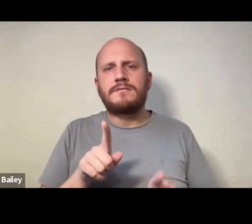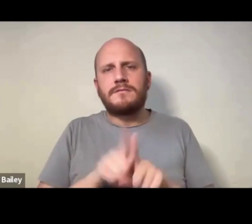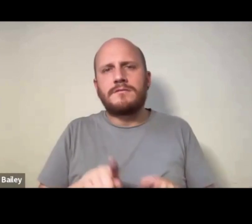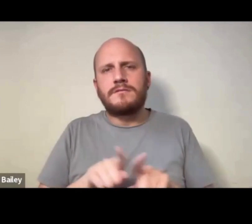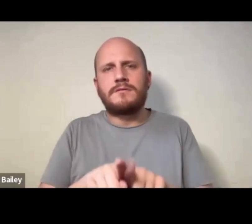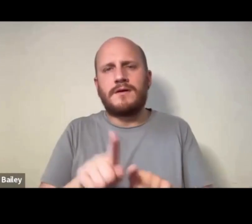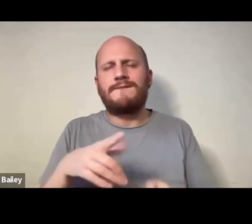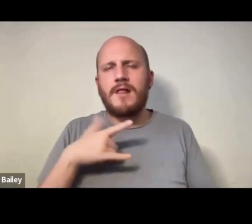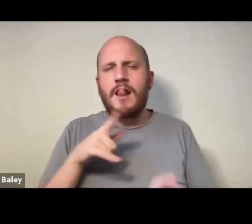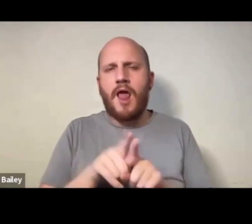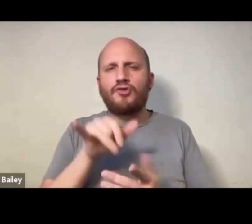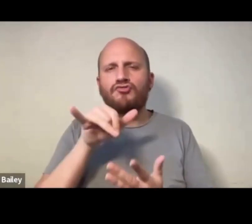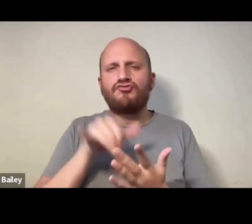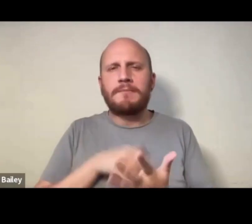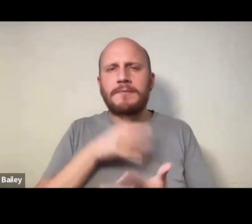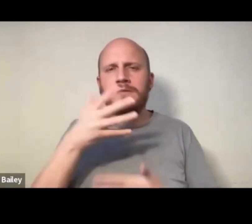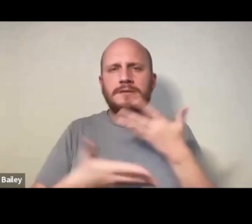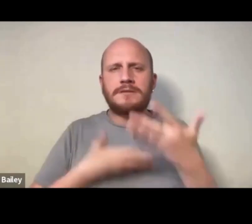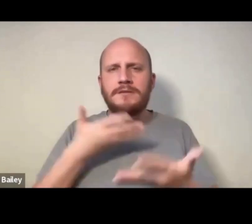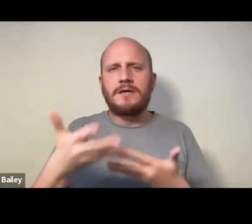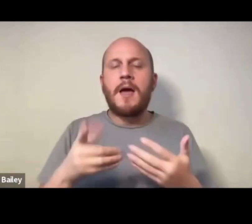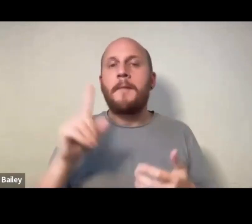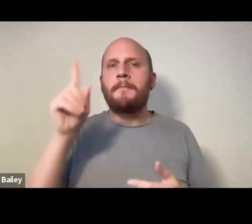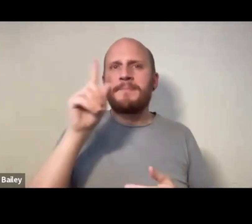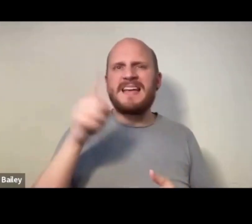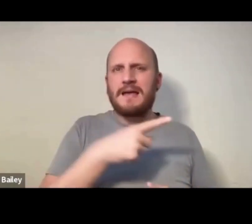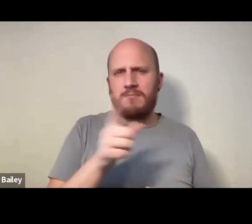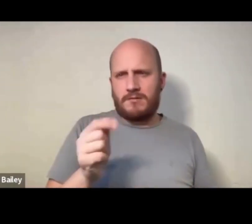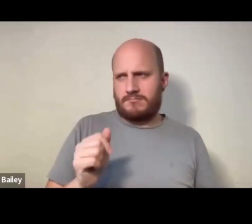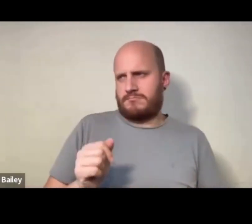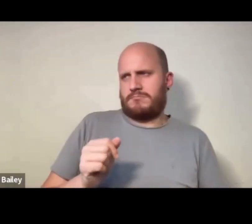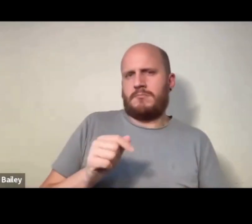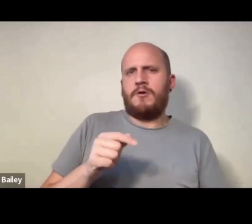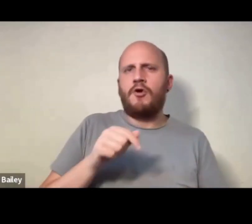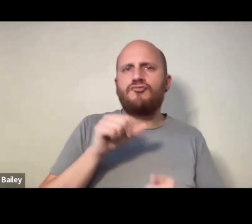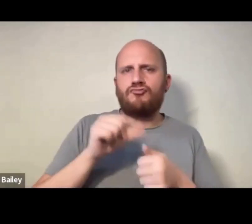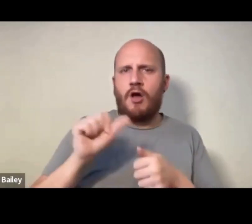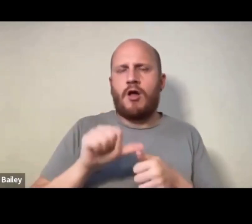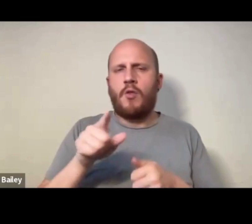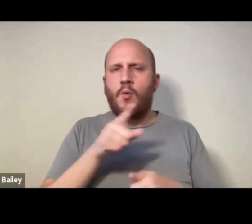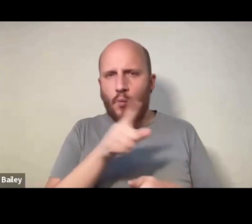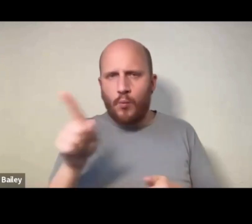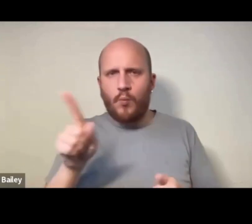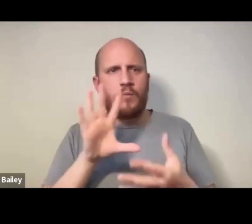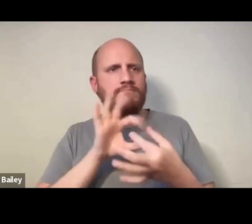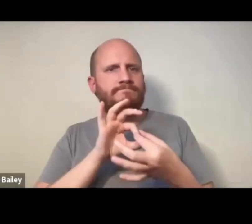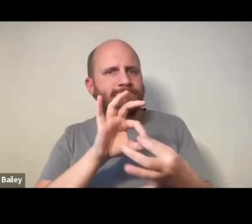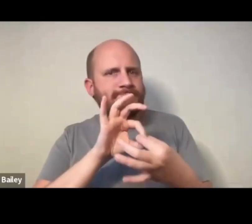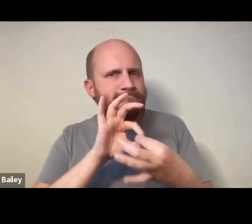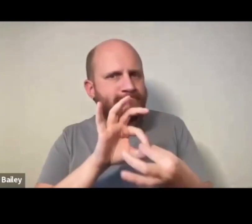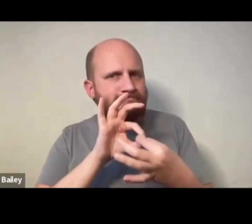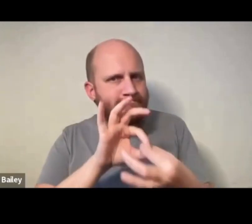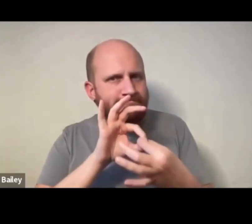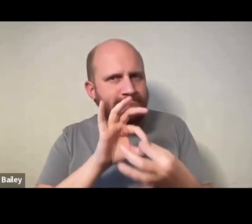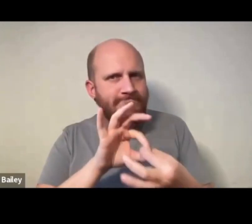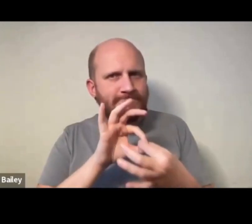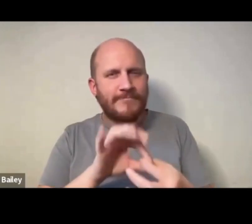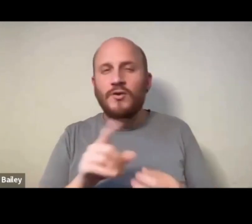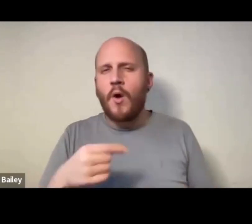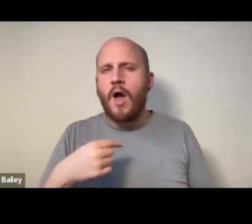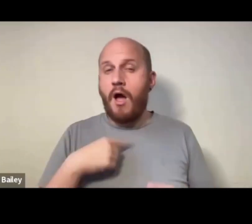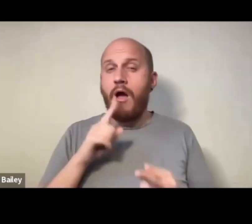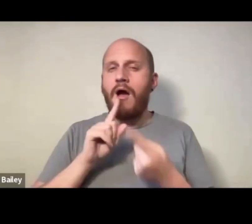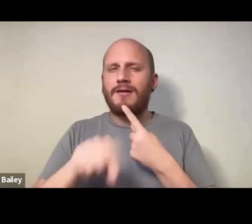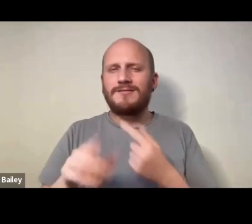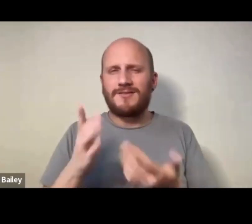and I think people really value a connection with you and you engaging with them. That's a non-answer to that question. I'm very